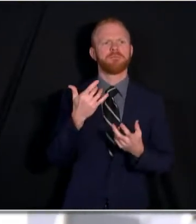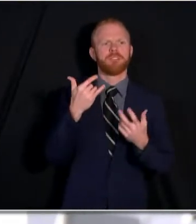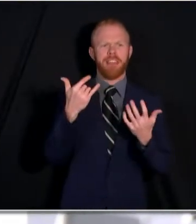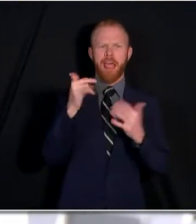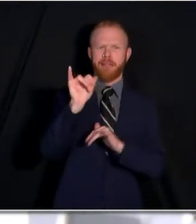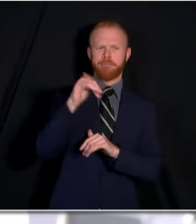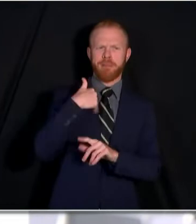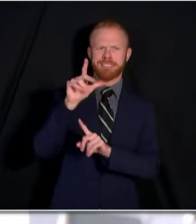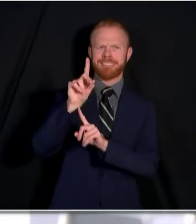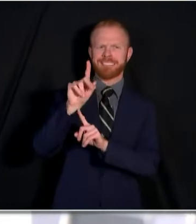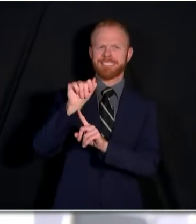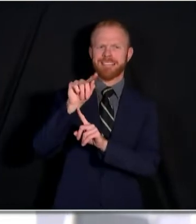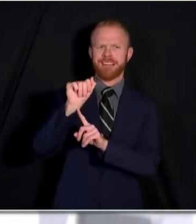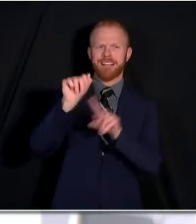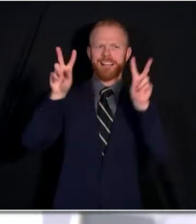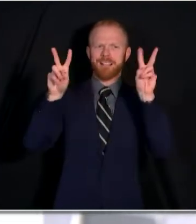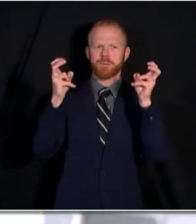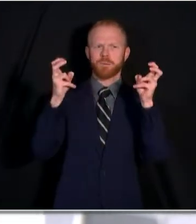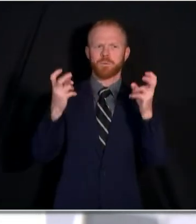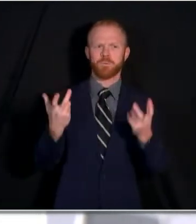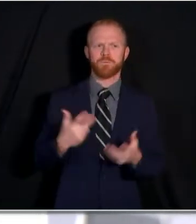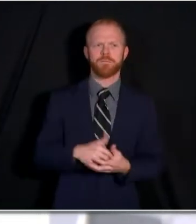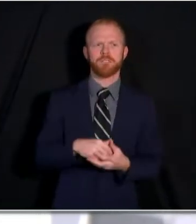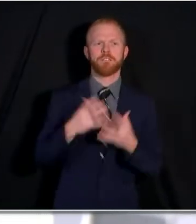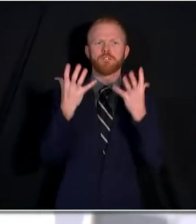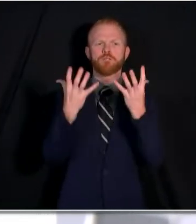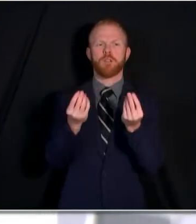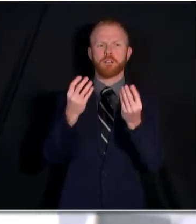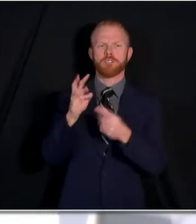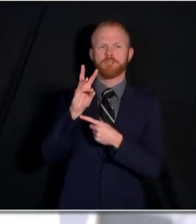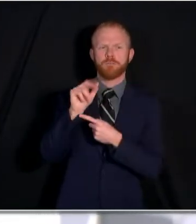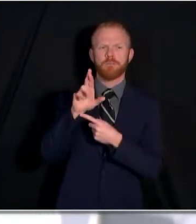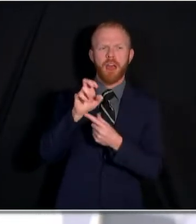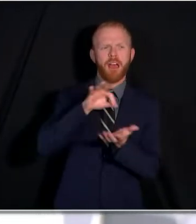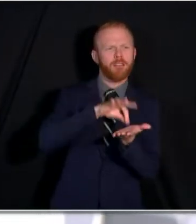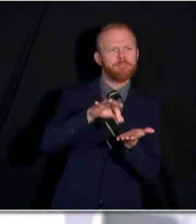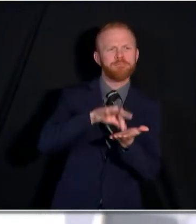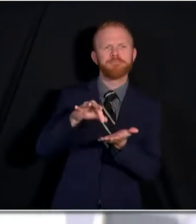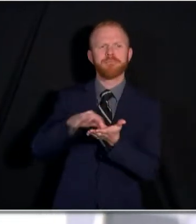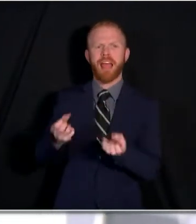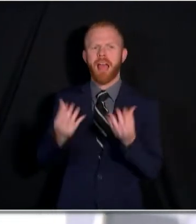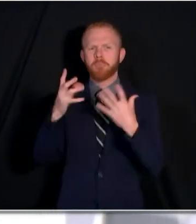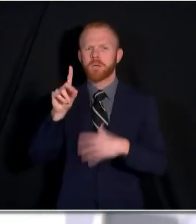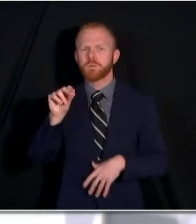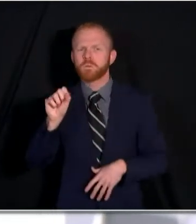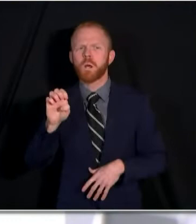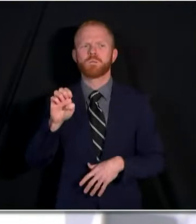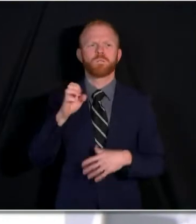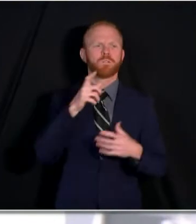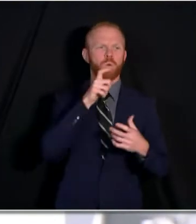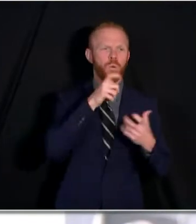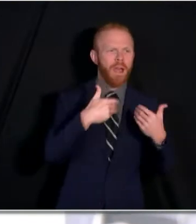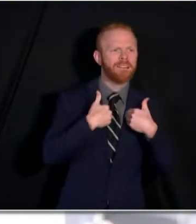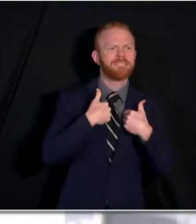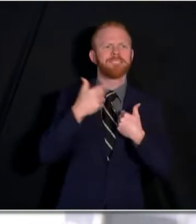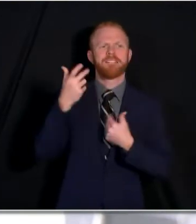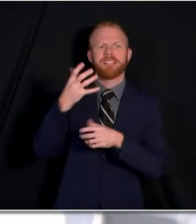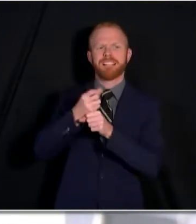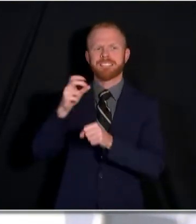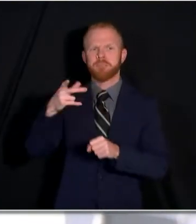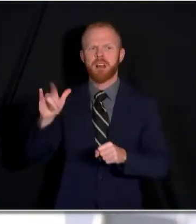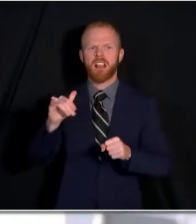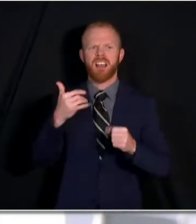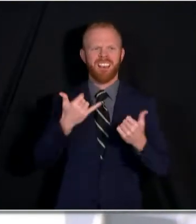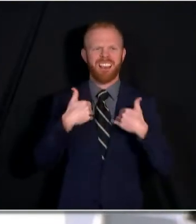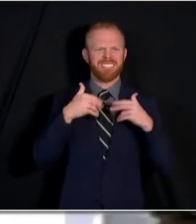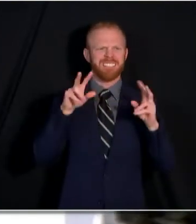that have caused issues keeping track of how many doses are available at one time. When you're not getting the supply you need, and then you have these issues, what's